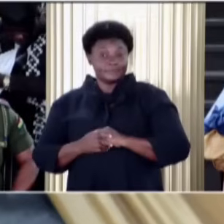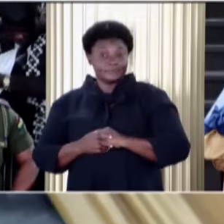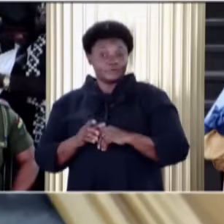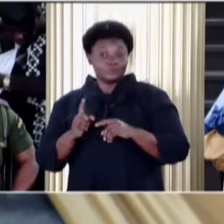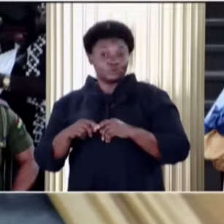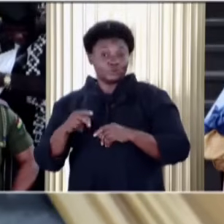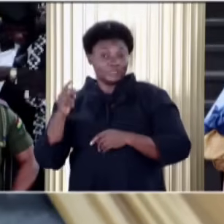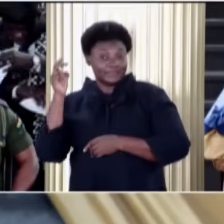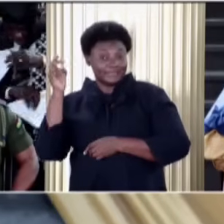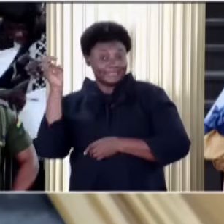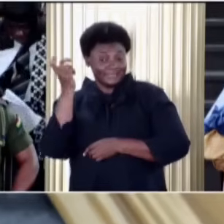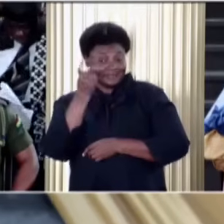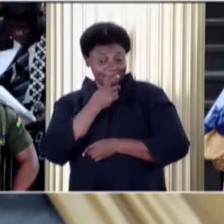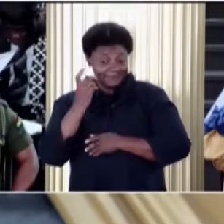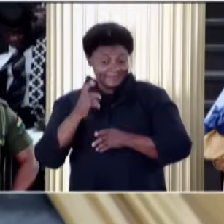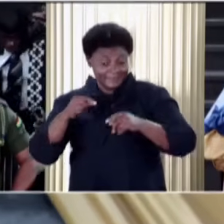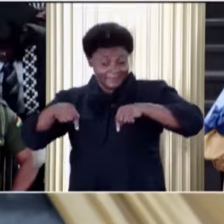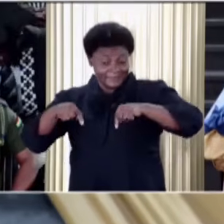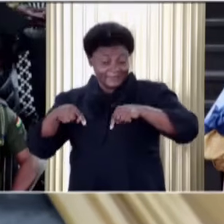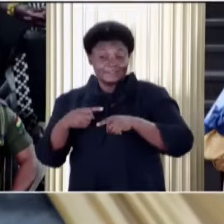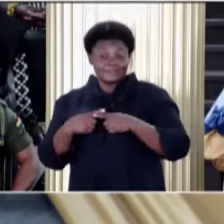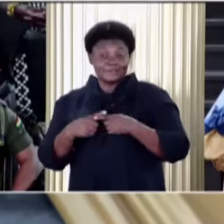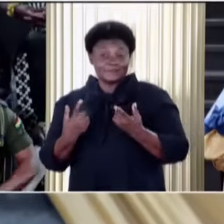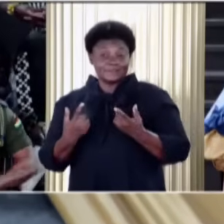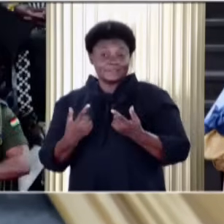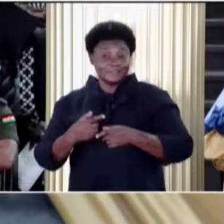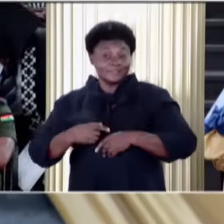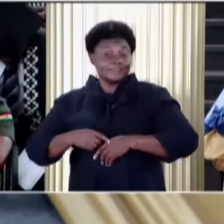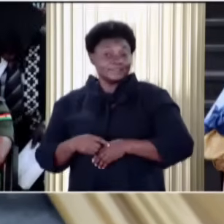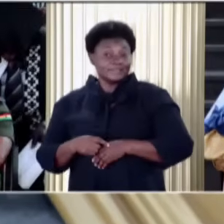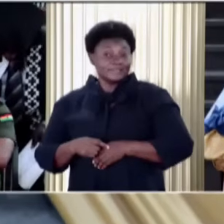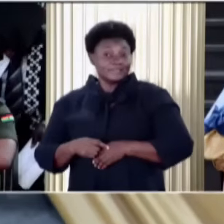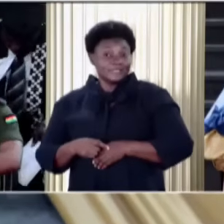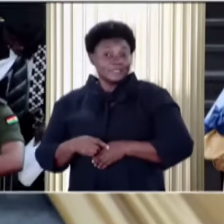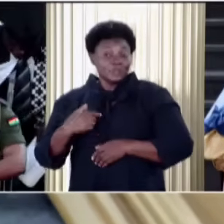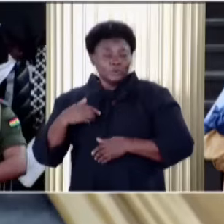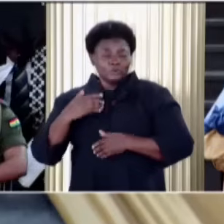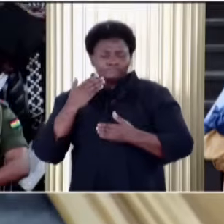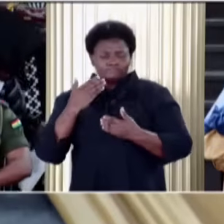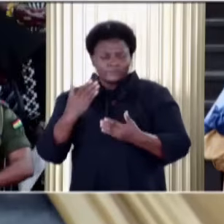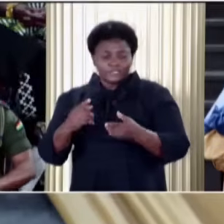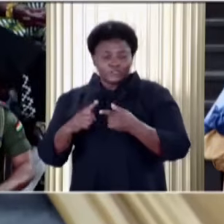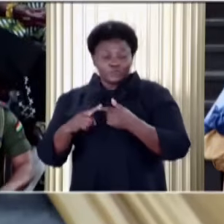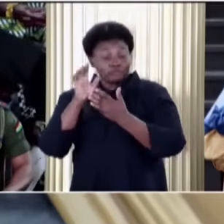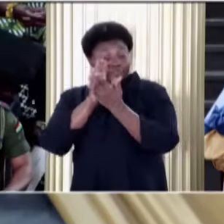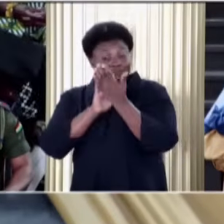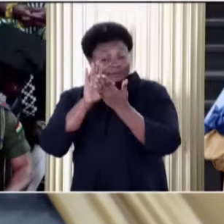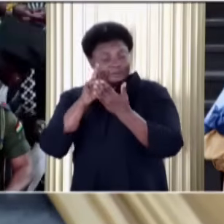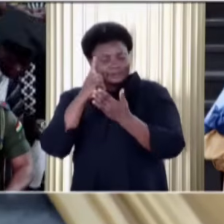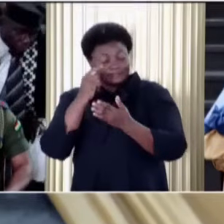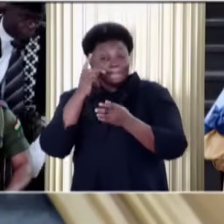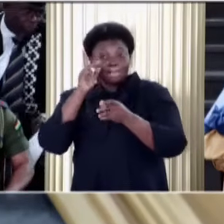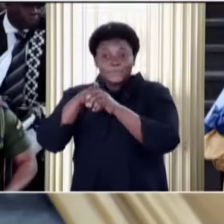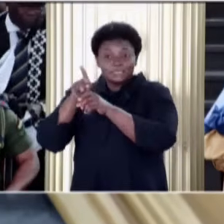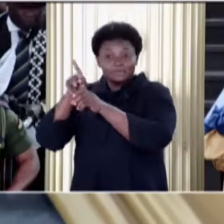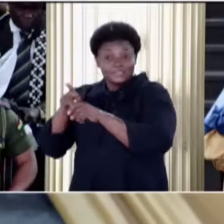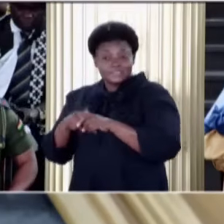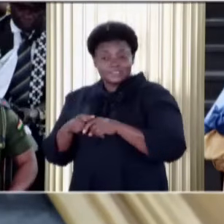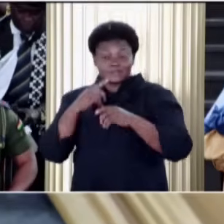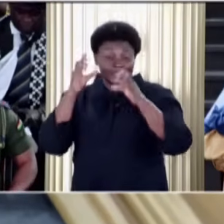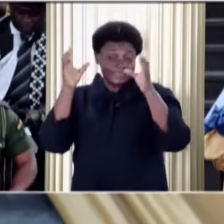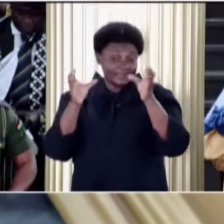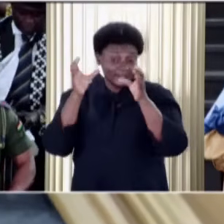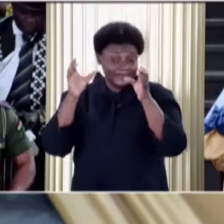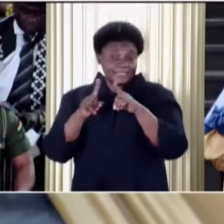for today, Ms. Seyuram Apioko, we appreciate your presence and participation in the ceremony and